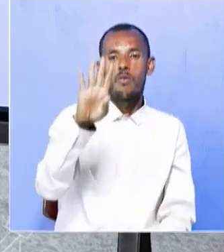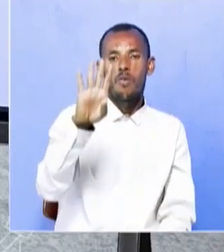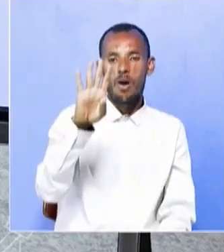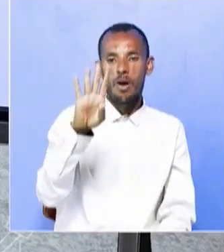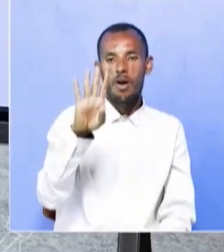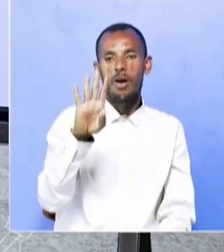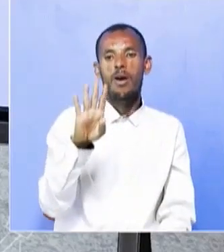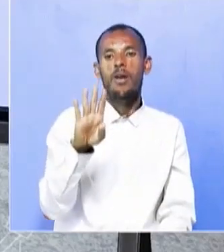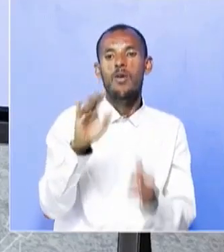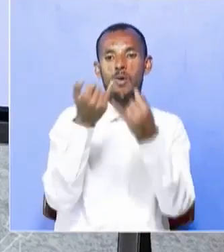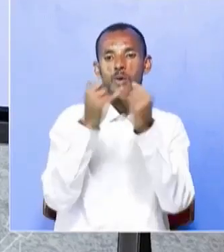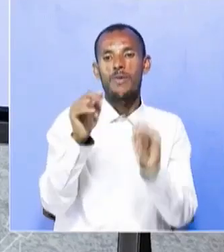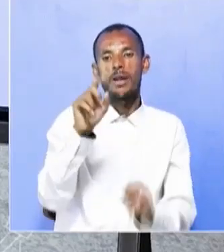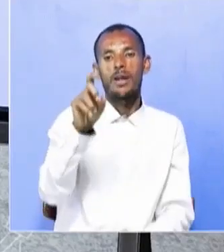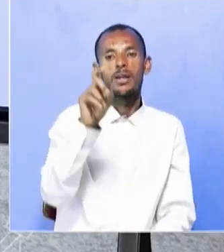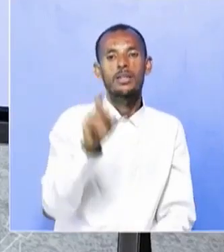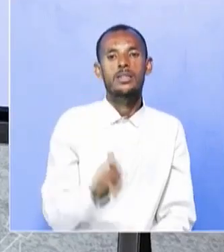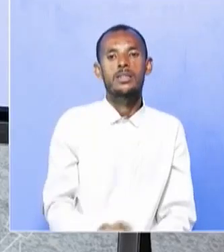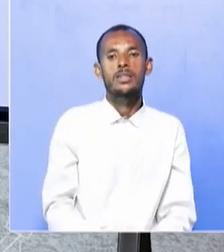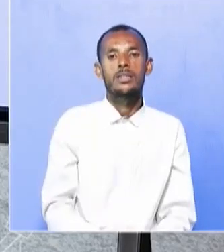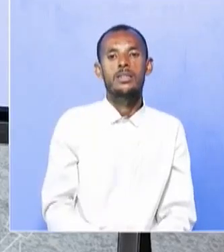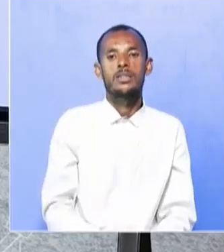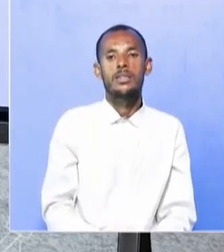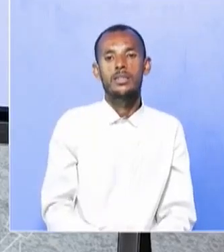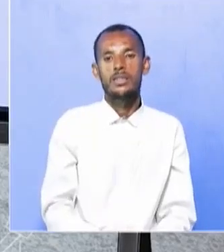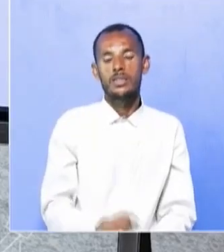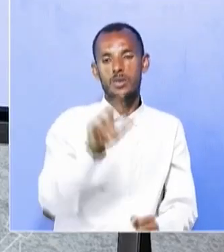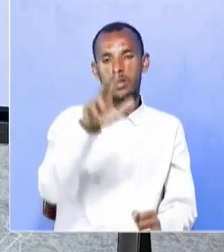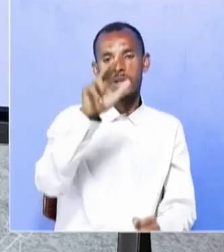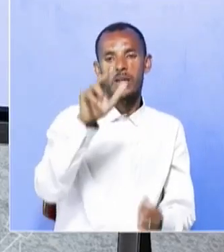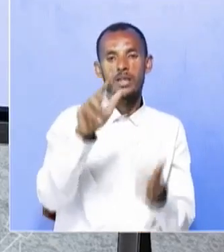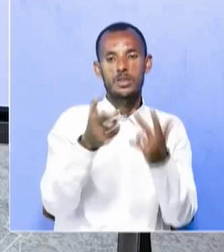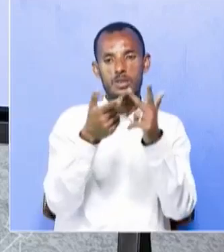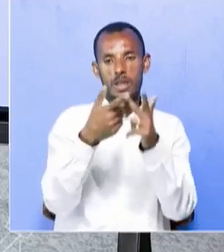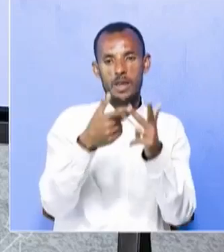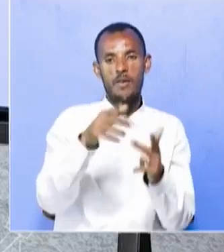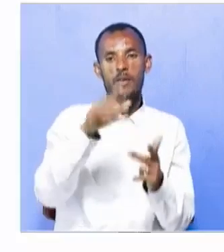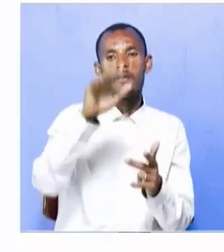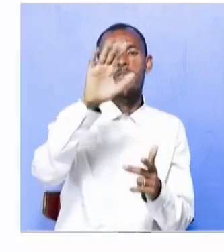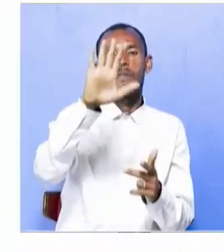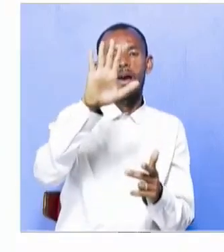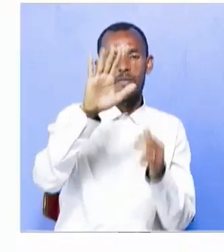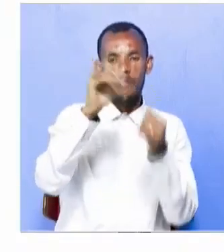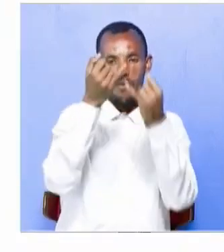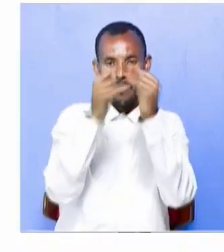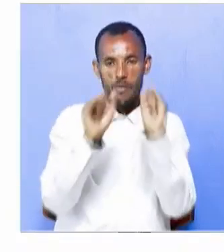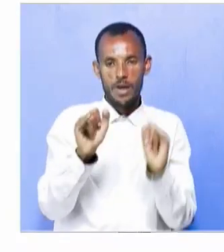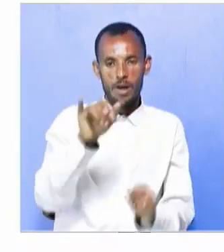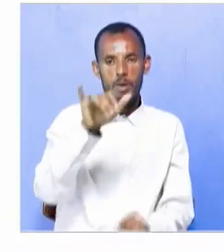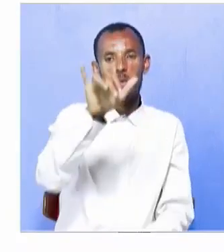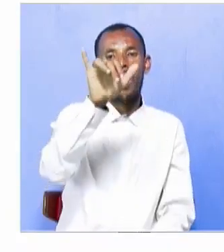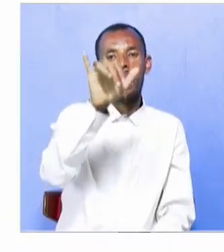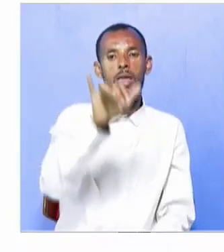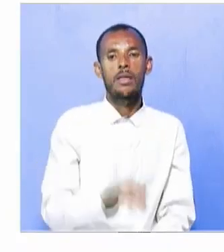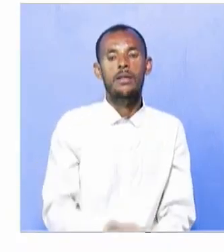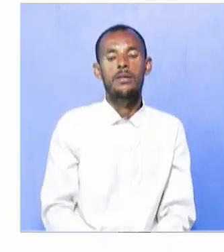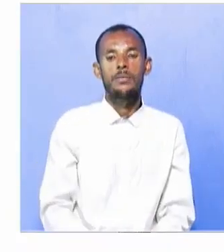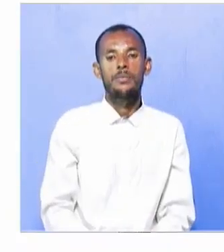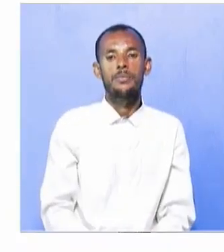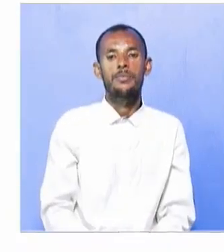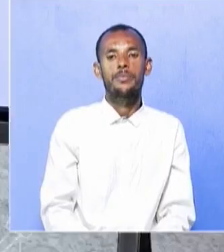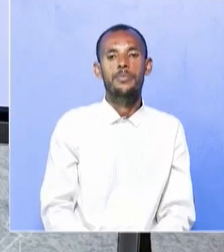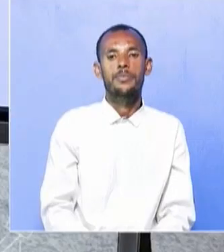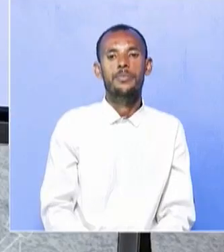side, which is 5 over y, okay, 5 over y.